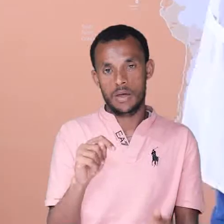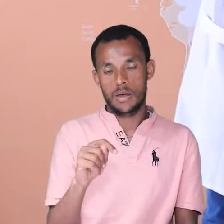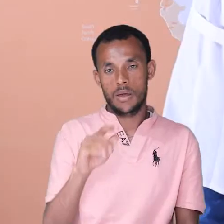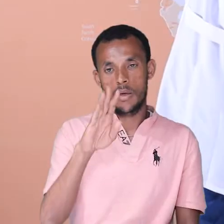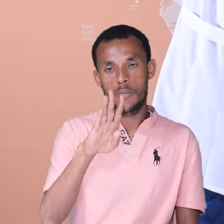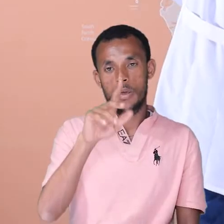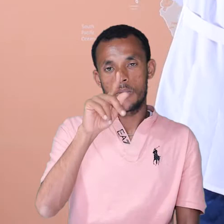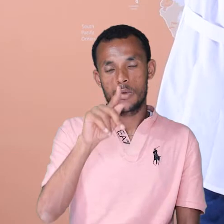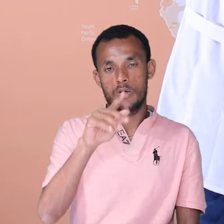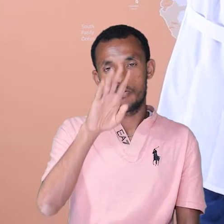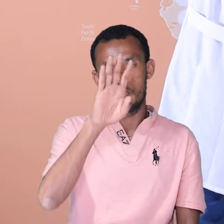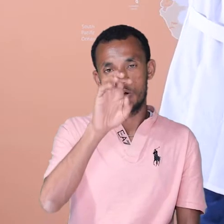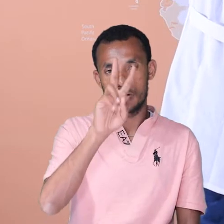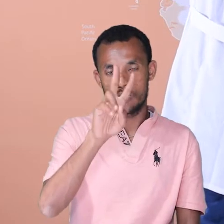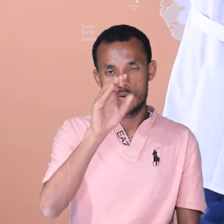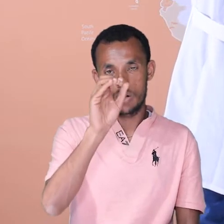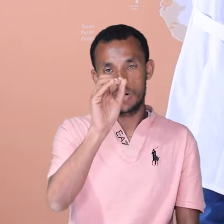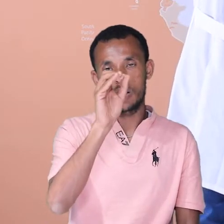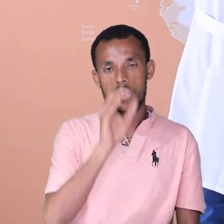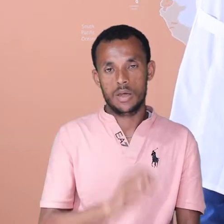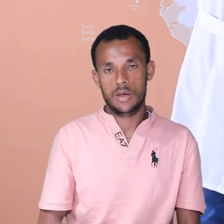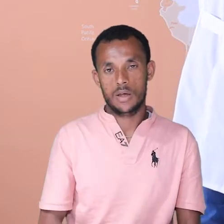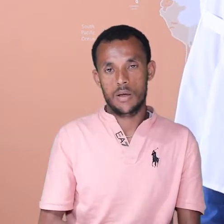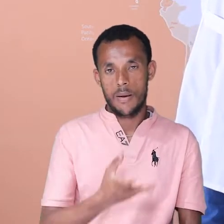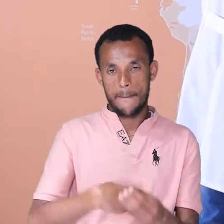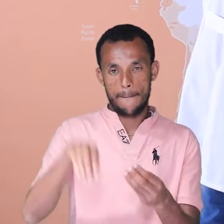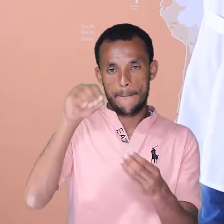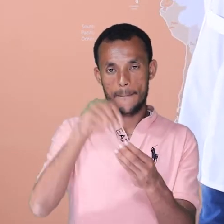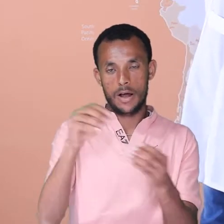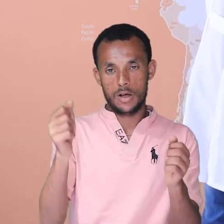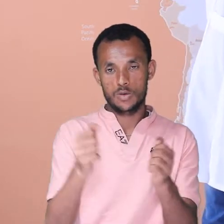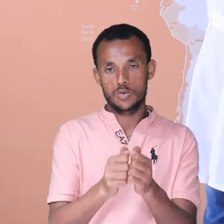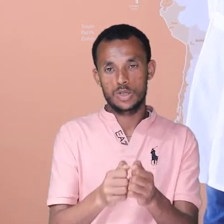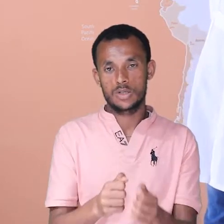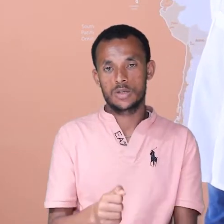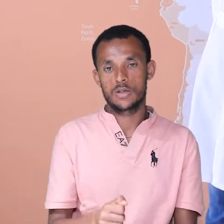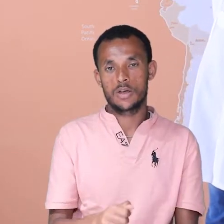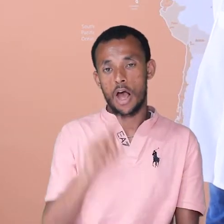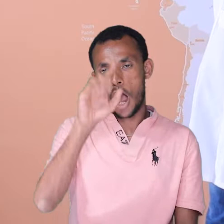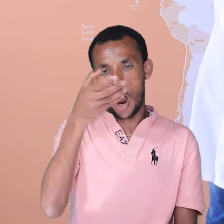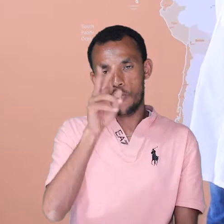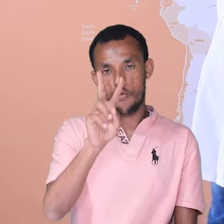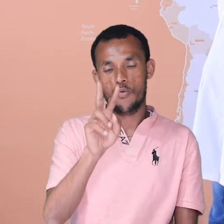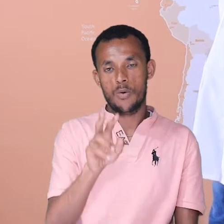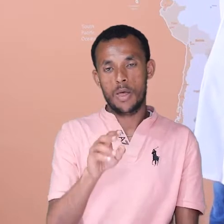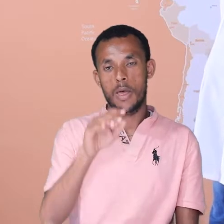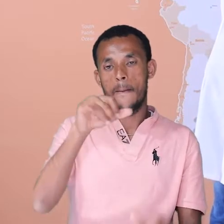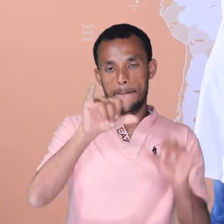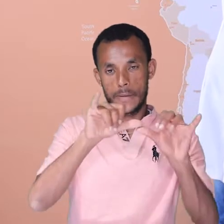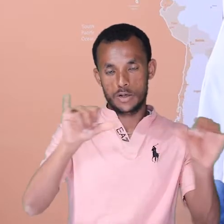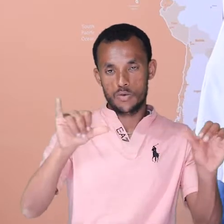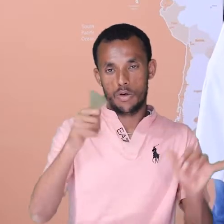of BP is 42 degree plus with half of measures